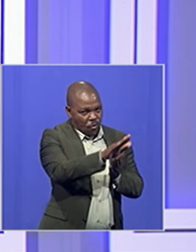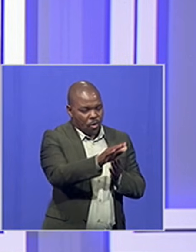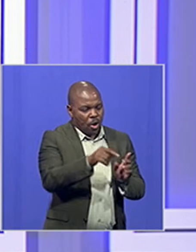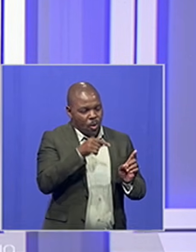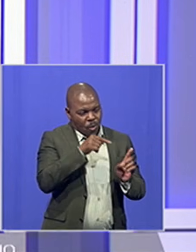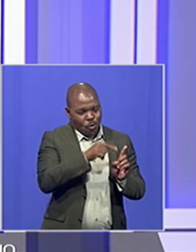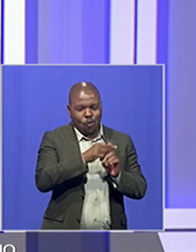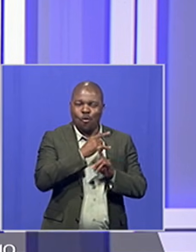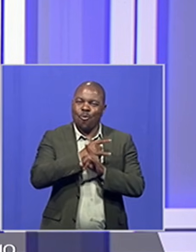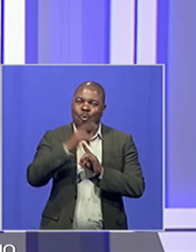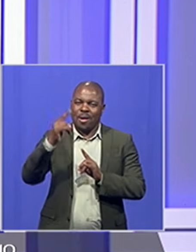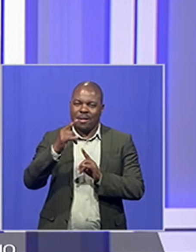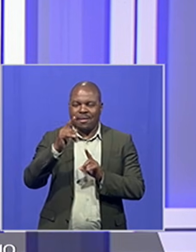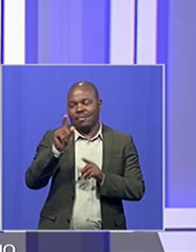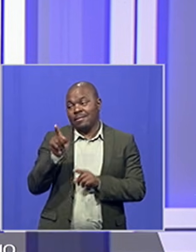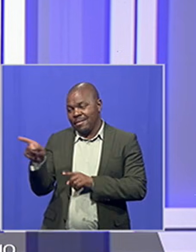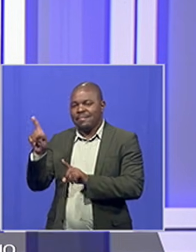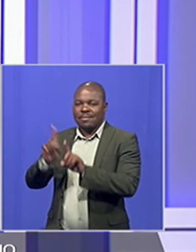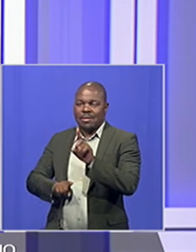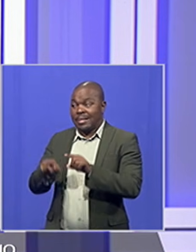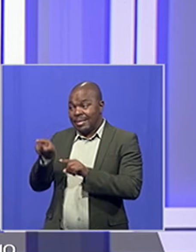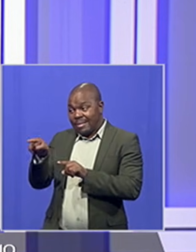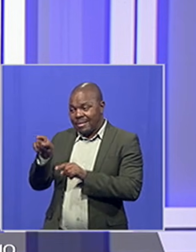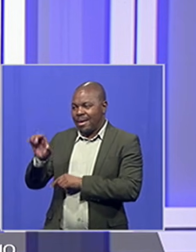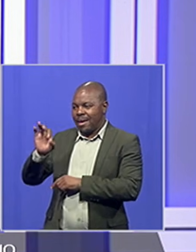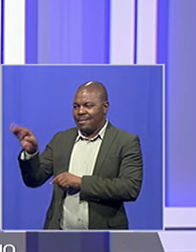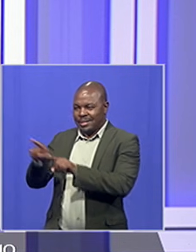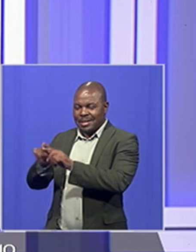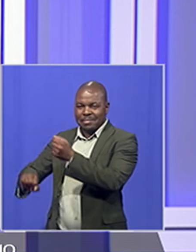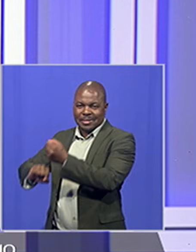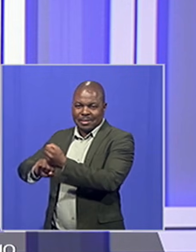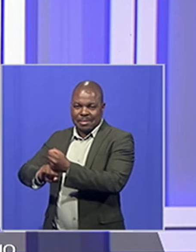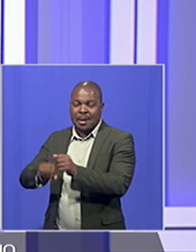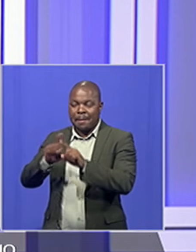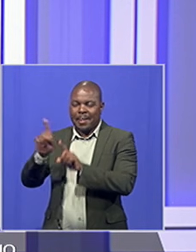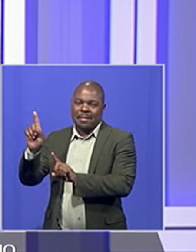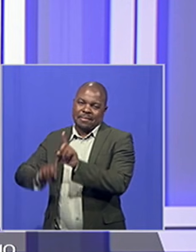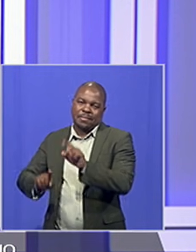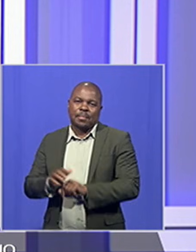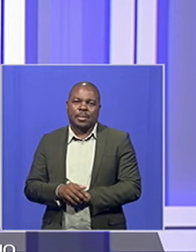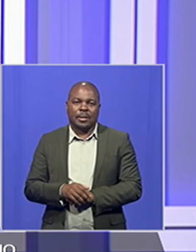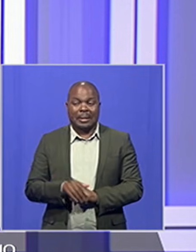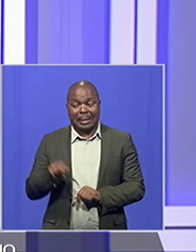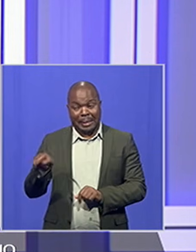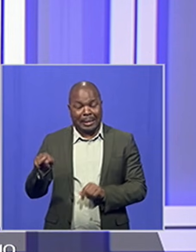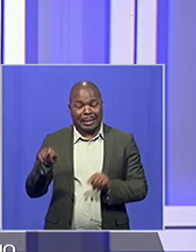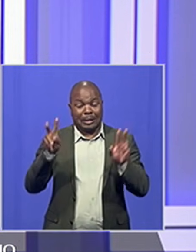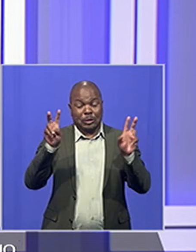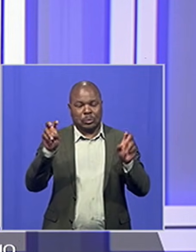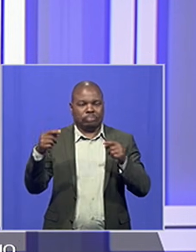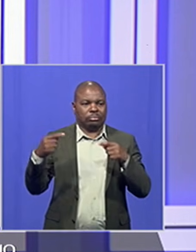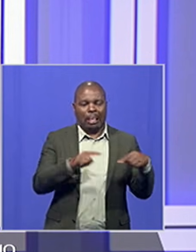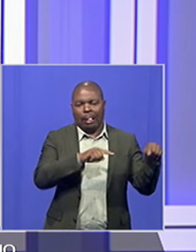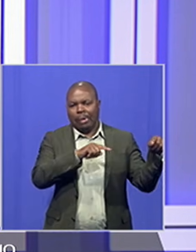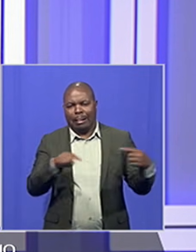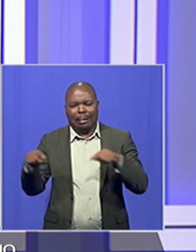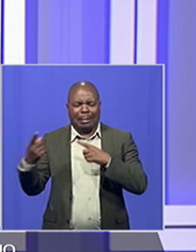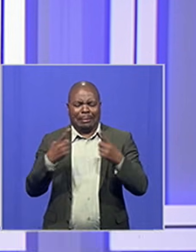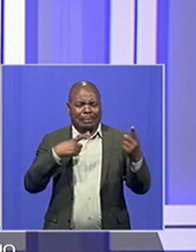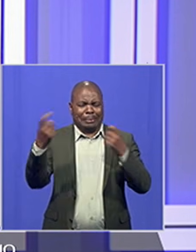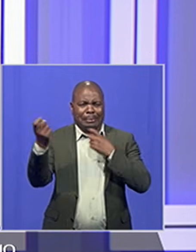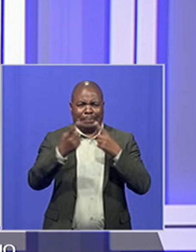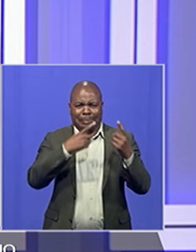profenseng eo Umkhondo Wesizwe ka kemanokeng ya Economic Freedom Fighters. Morero o no faraferwe ke dingangisano tse di tletseng